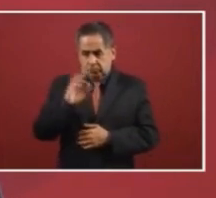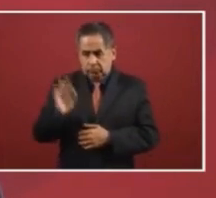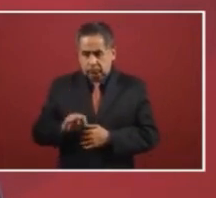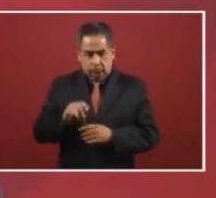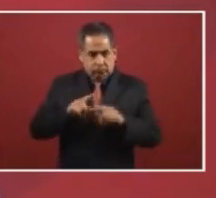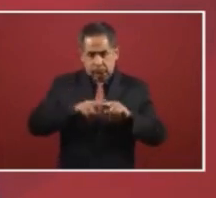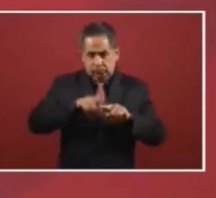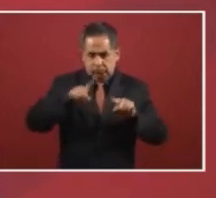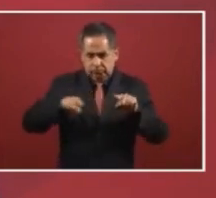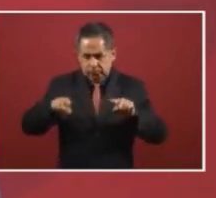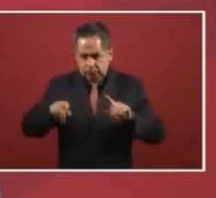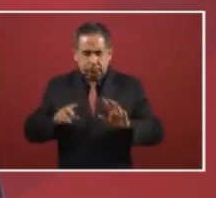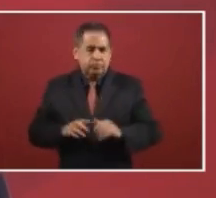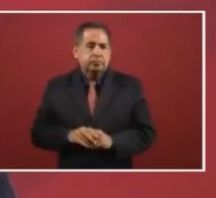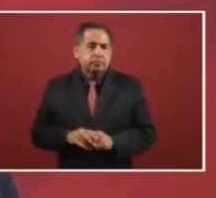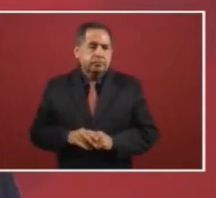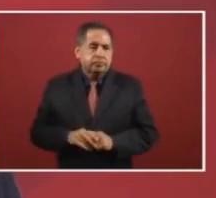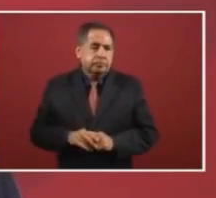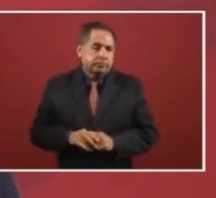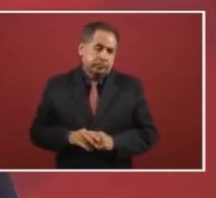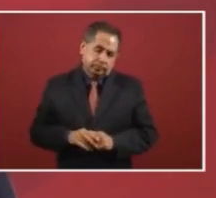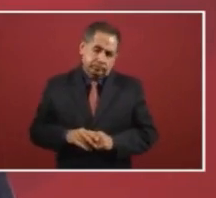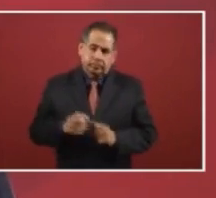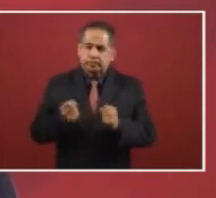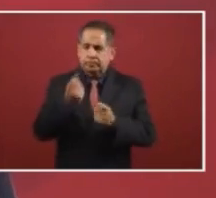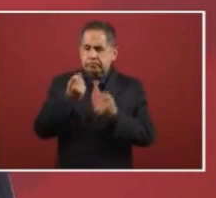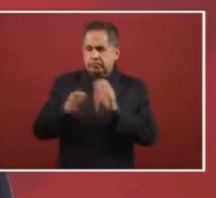19 and 22%.